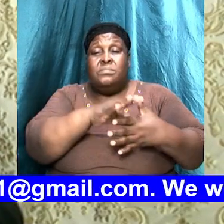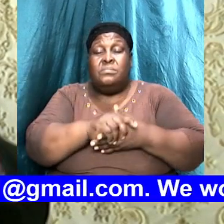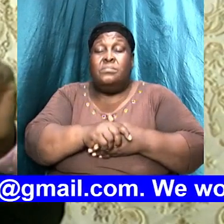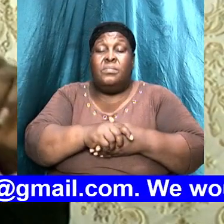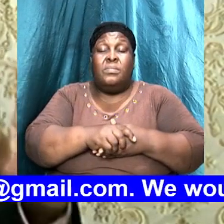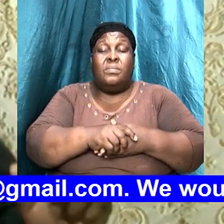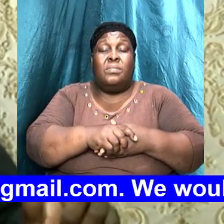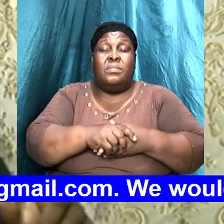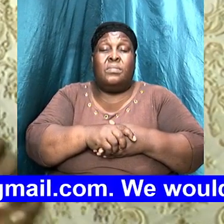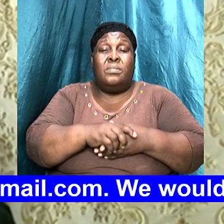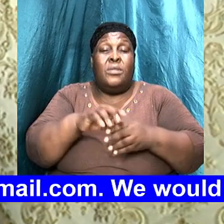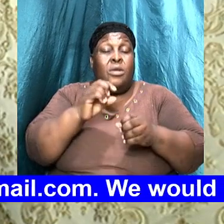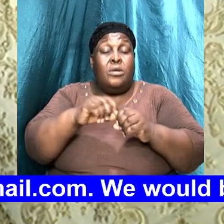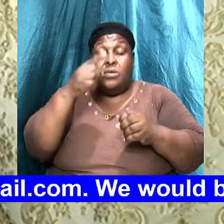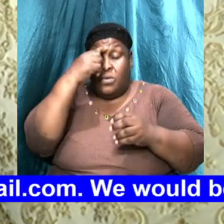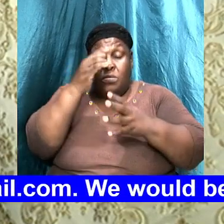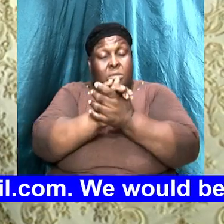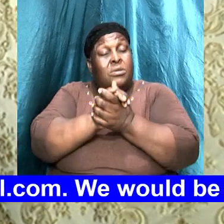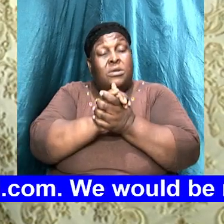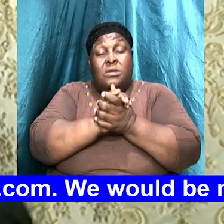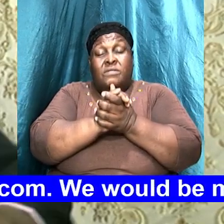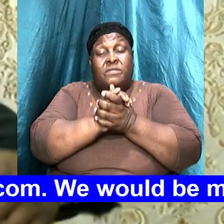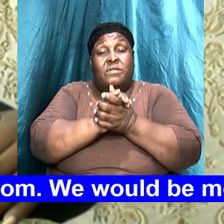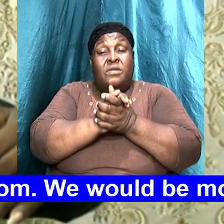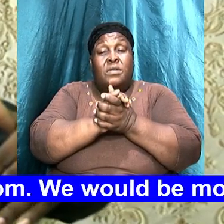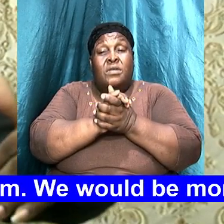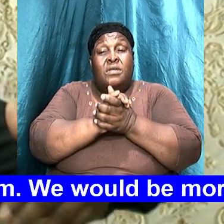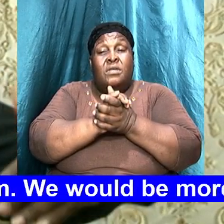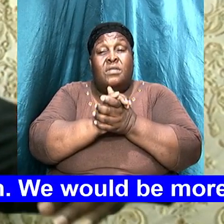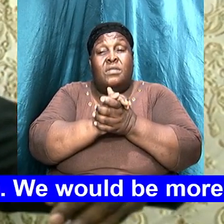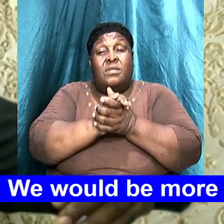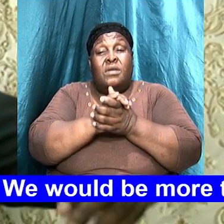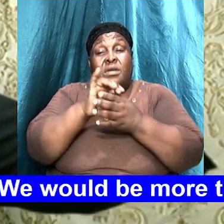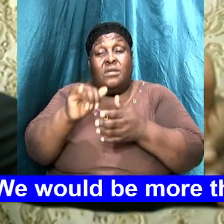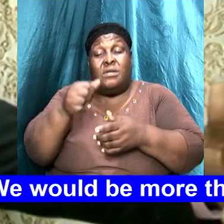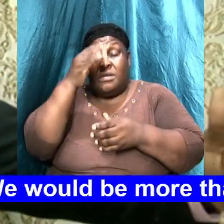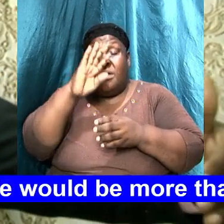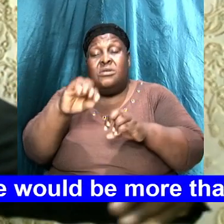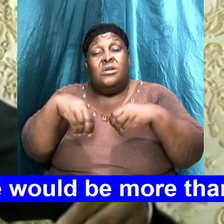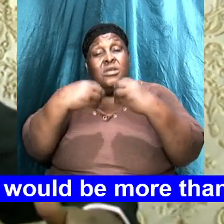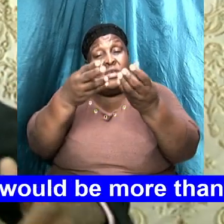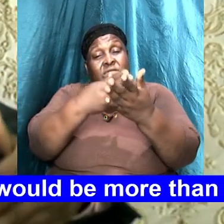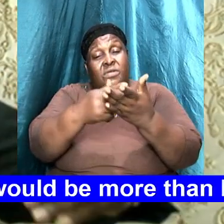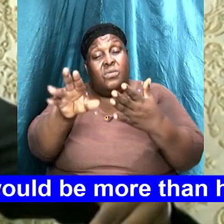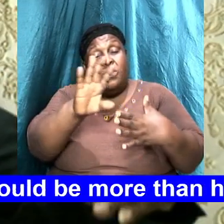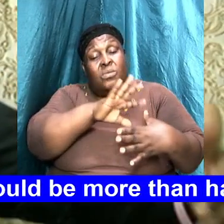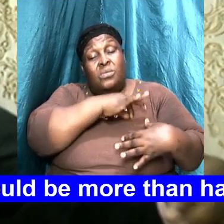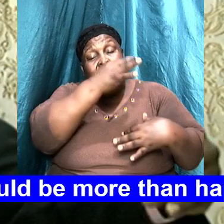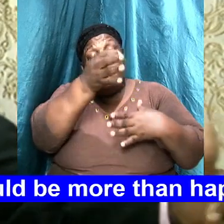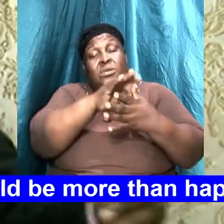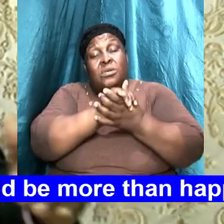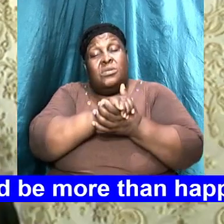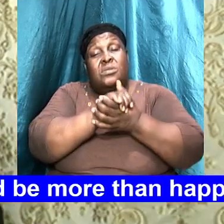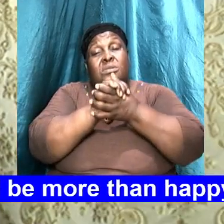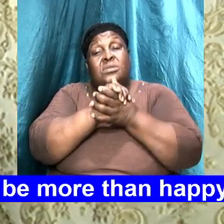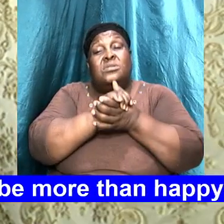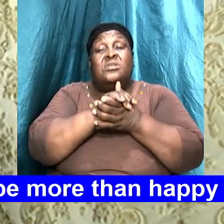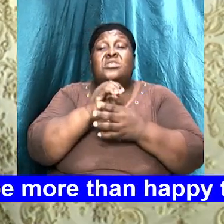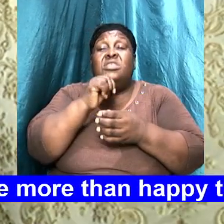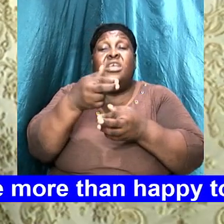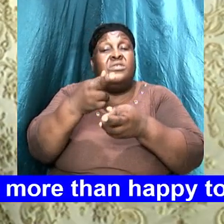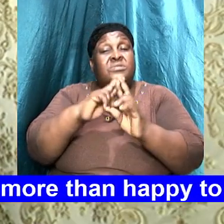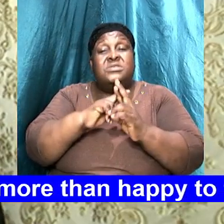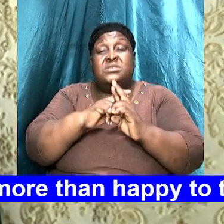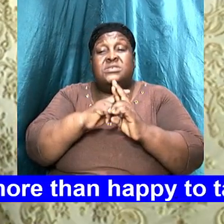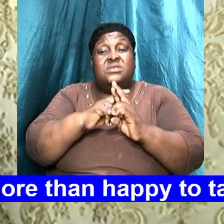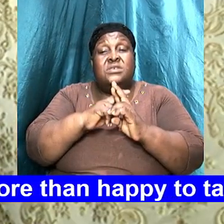but if you don't believe that you God is going to give you the Holy Ghost or that God can give you the Holy Ghost you are not going to receive